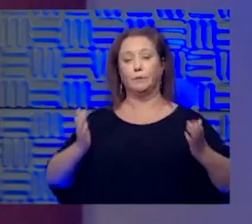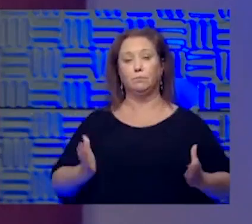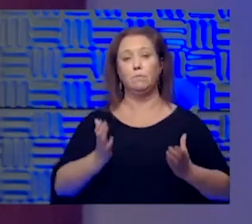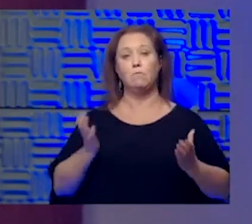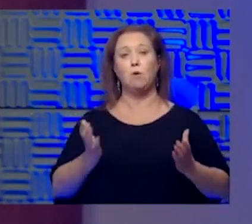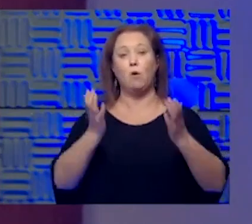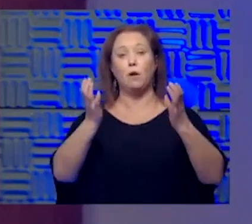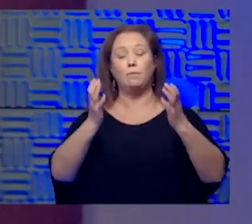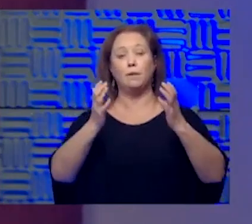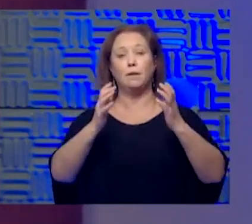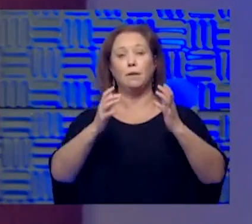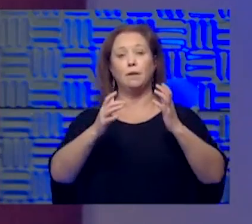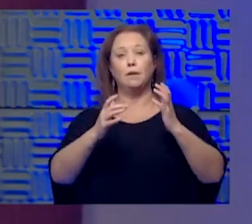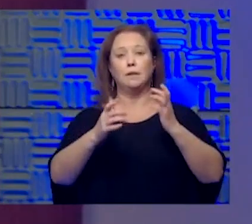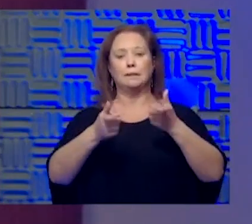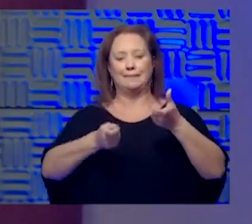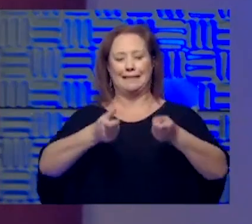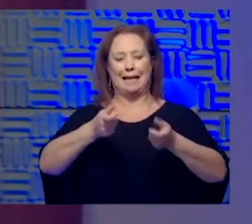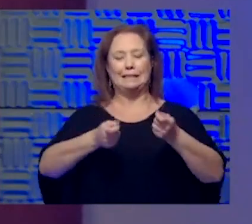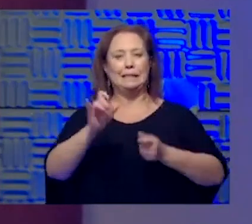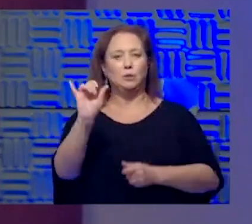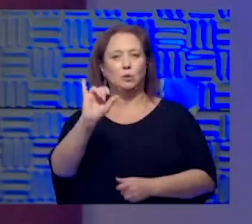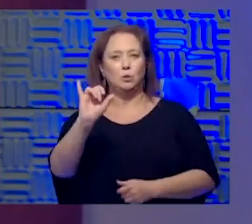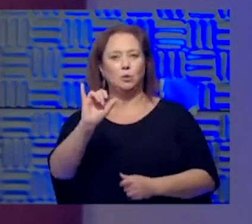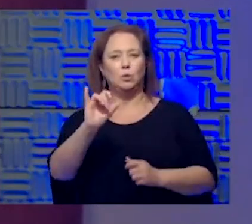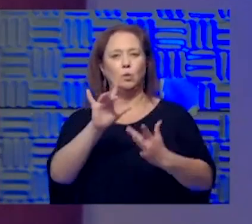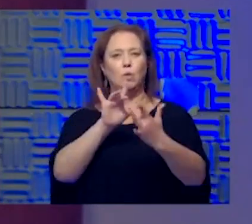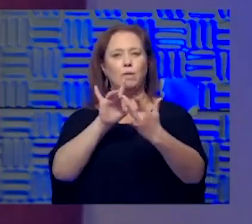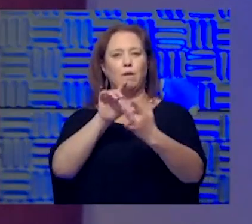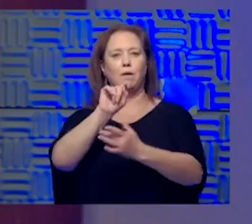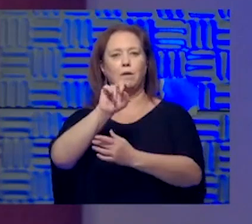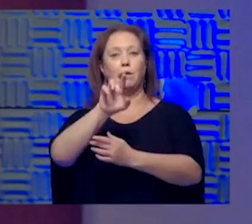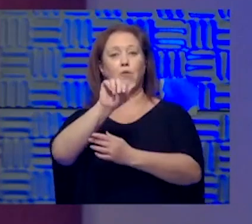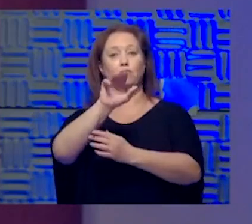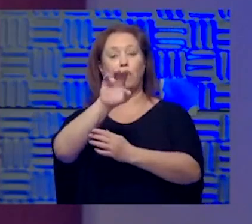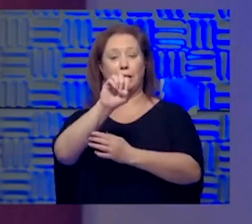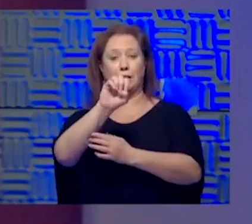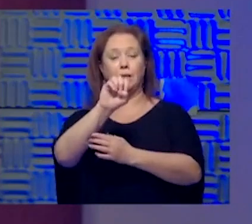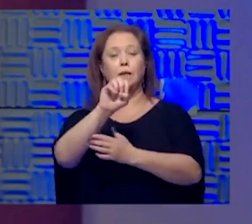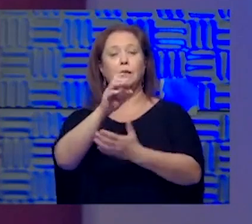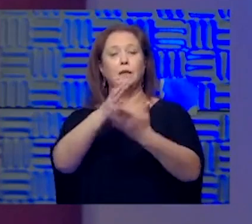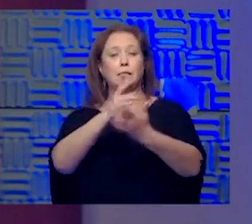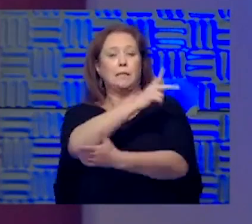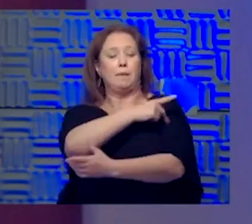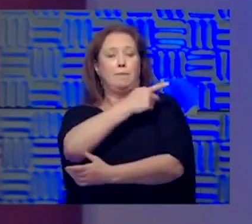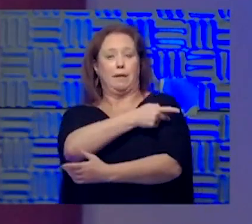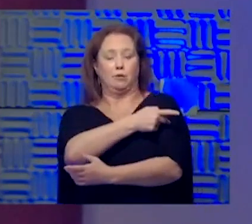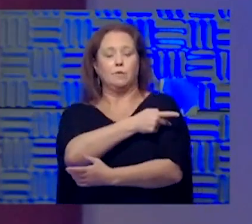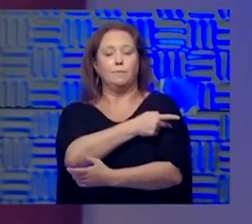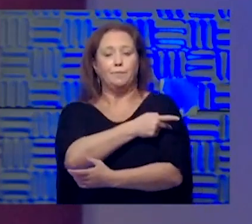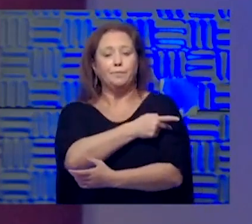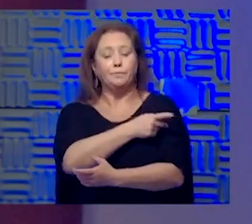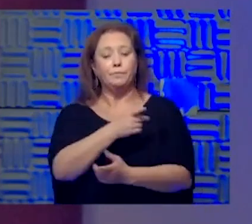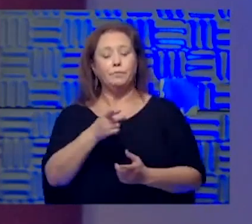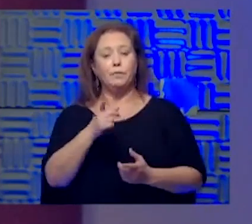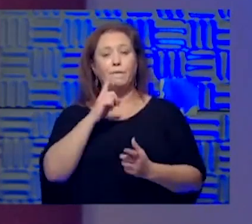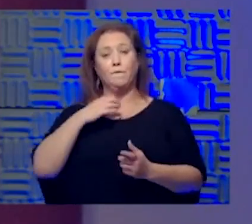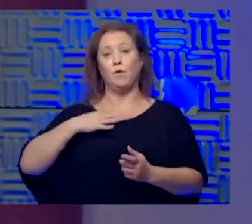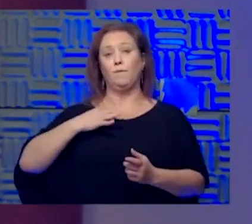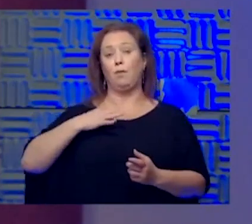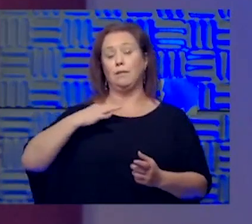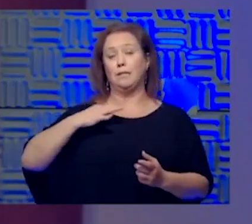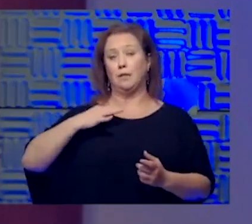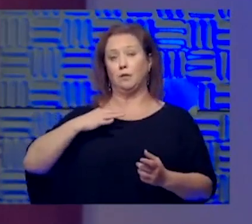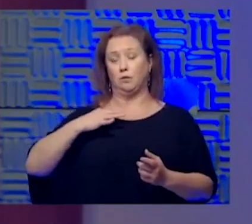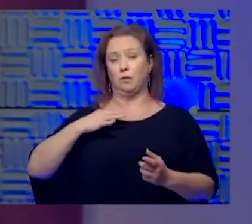some text-based interaction that could happen with contact tracers and some of the patients and their contacts. For